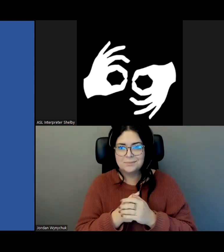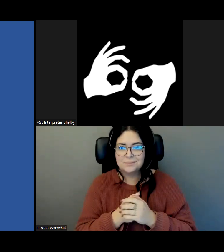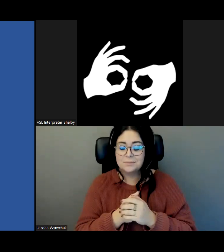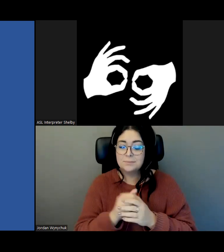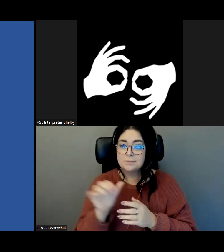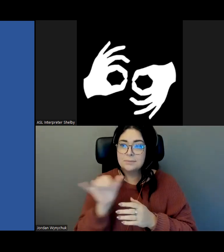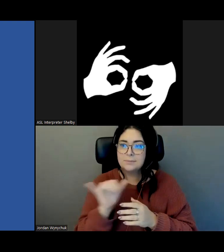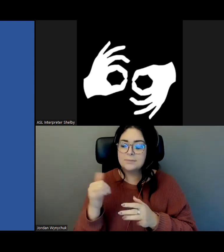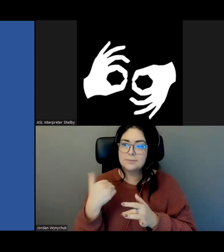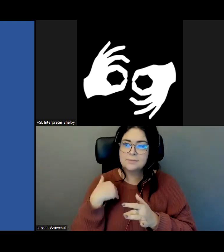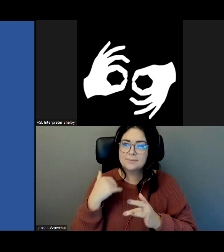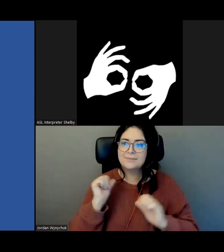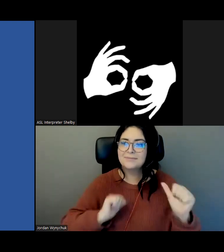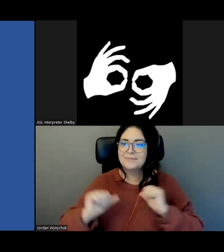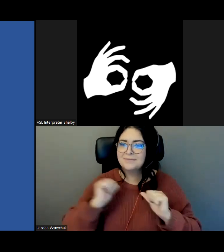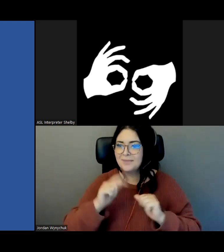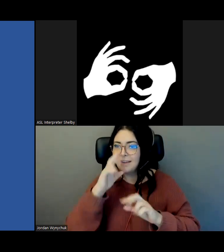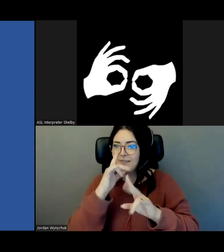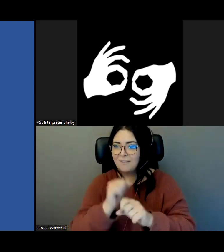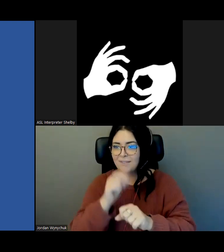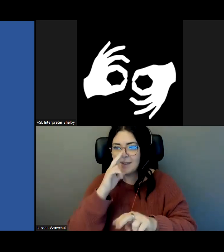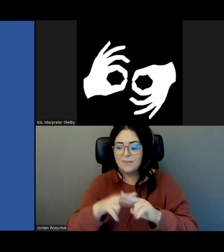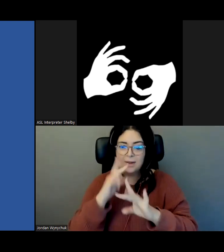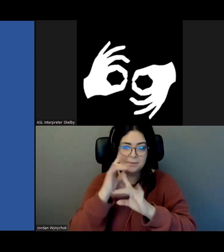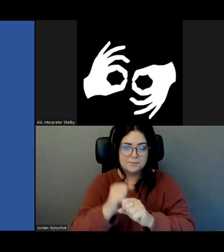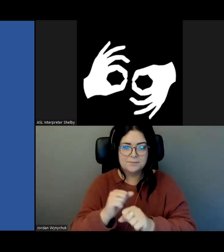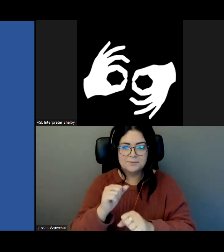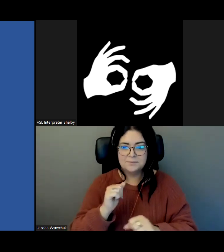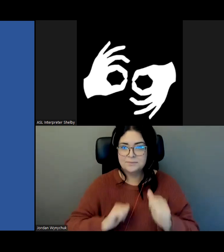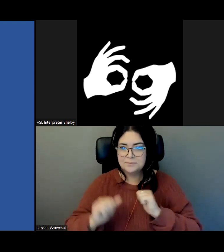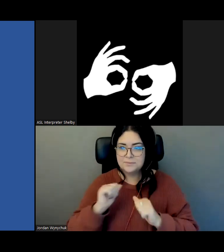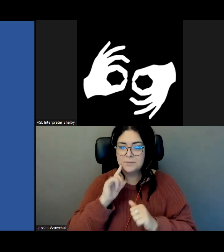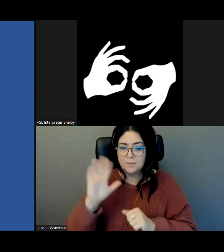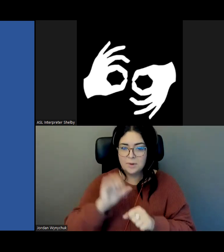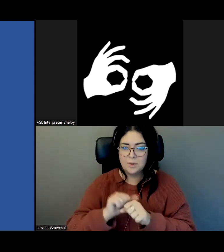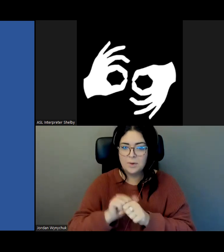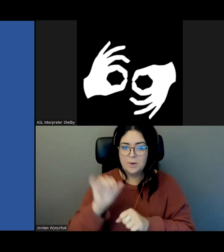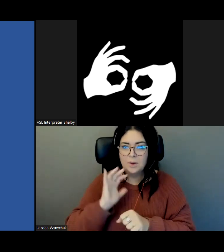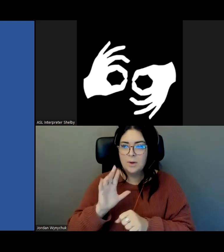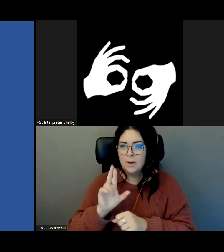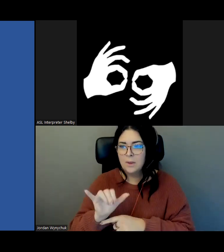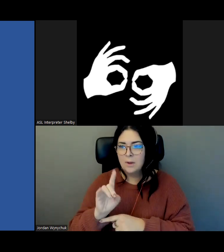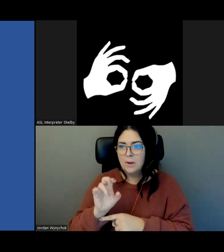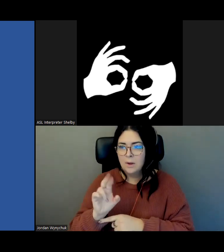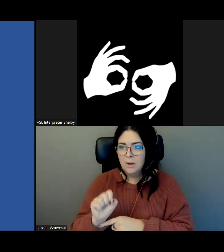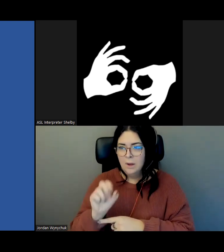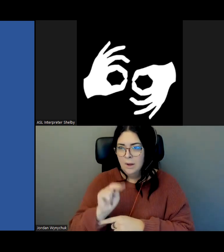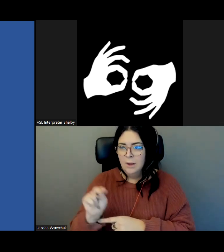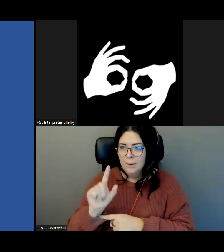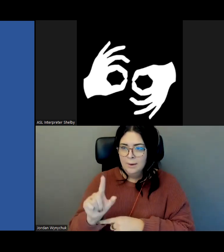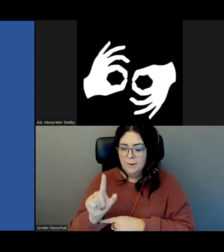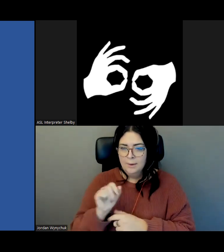entertainment into these events as well. So as I mentioned prior, we've worked with Writers NL quite a bit. So this